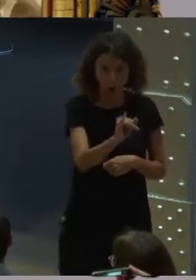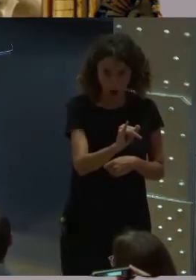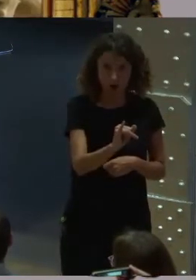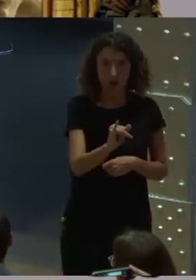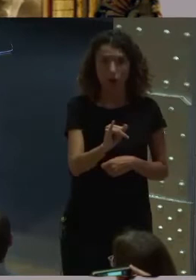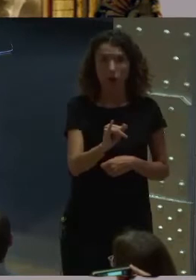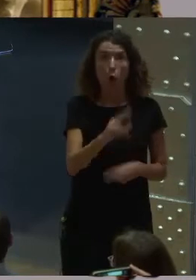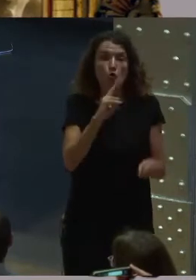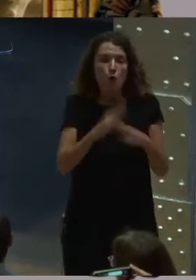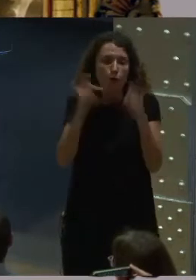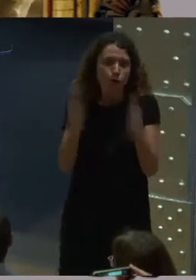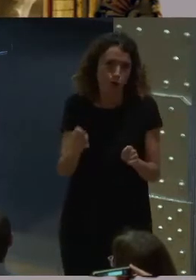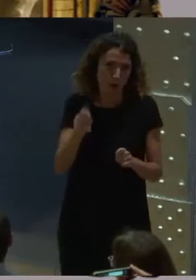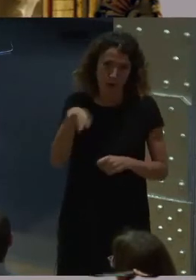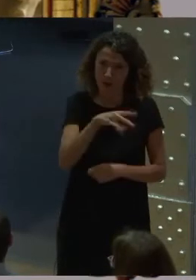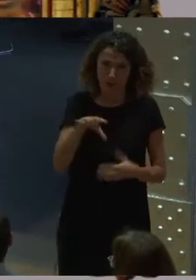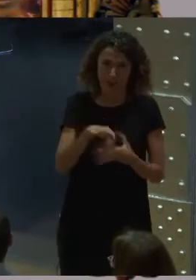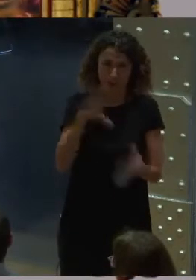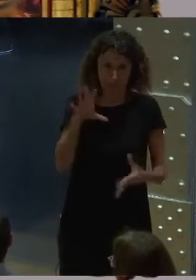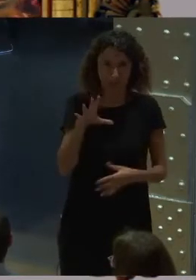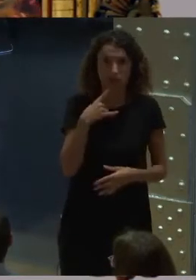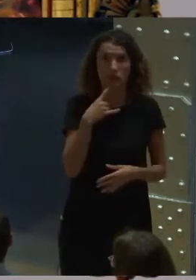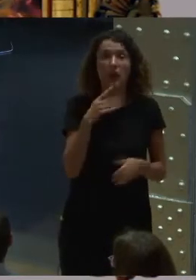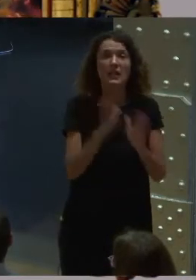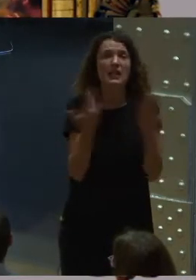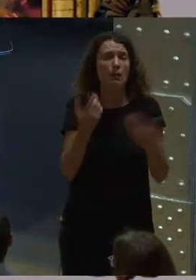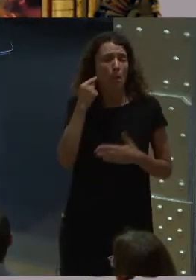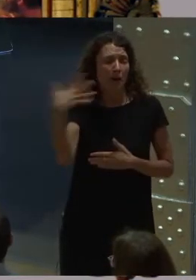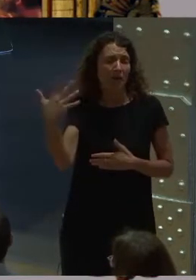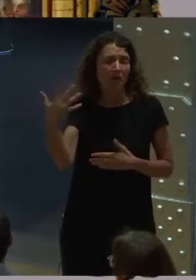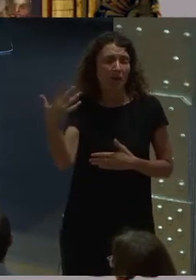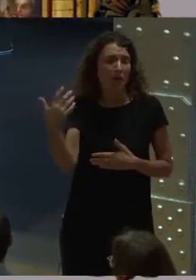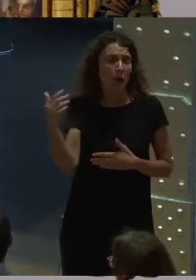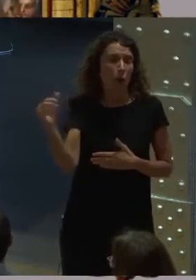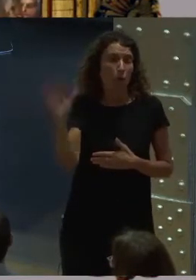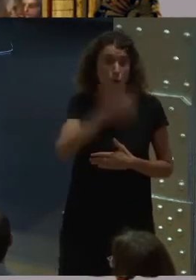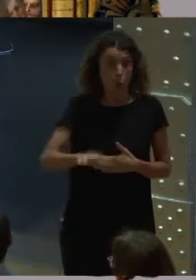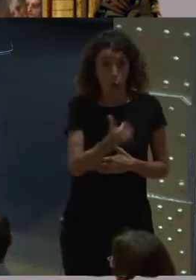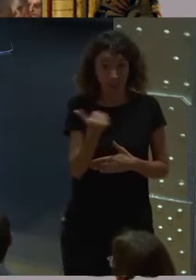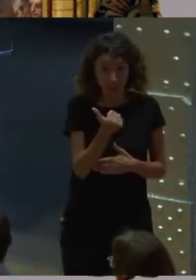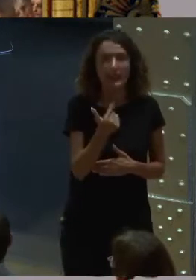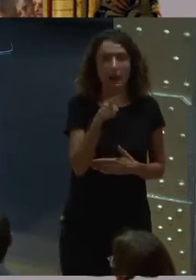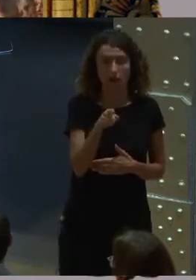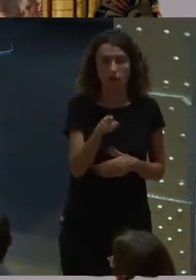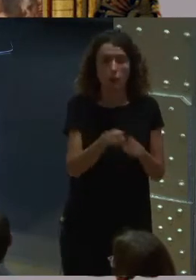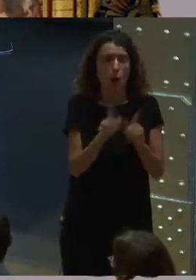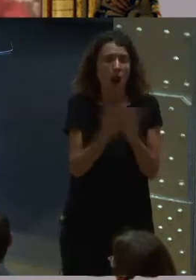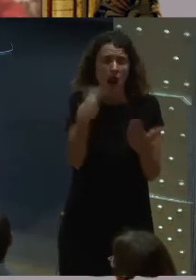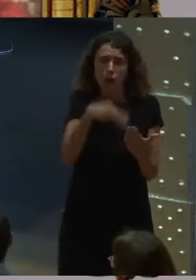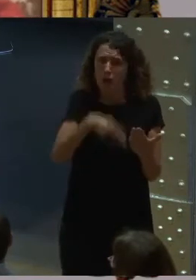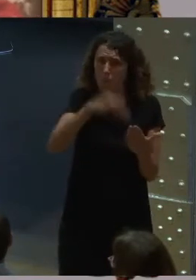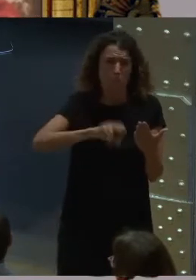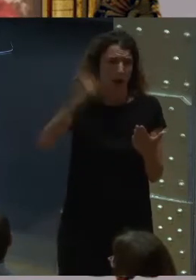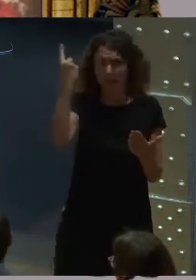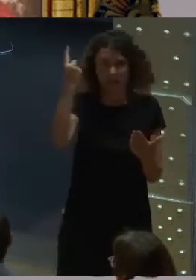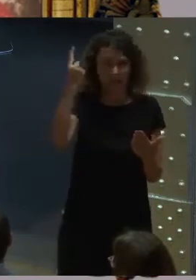that, and there is no best-selling book in the West that has ever had more readers